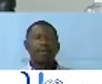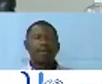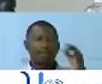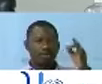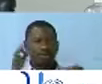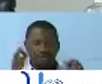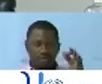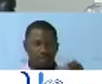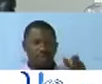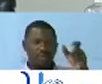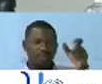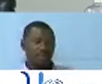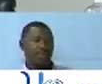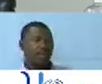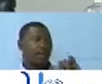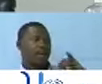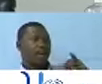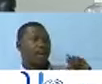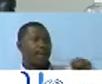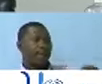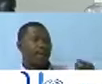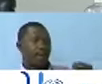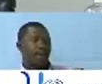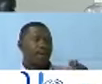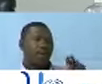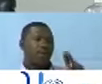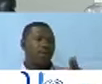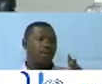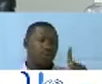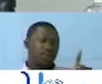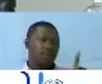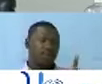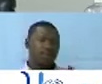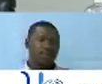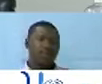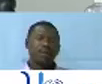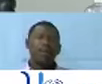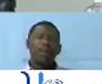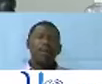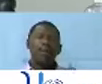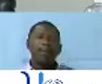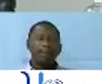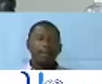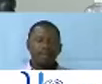Justice Paul. Ak Justice Paul kaddu yi nga xamne waxnako. Threatening to